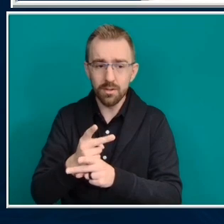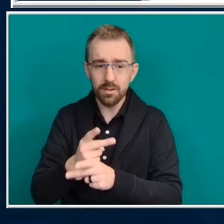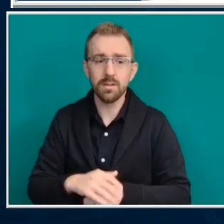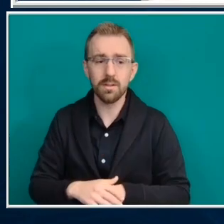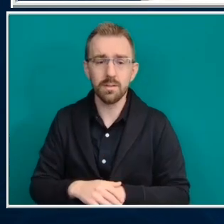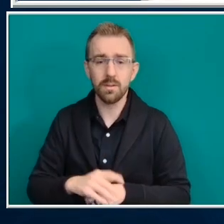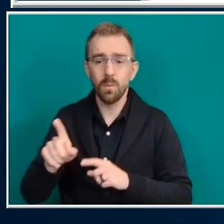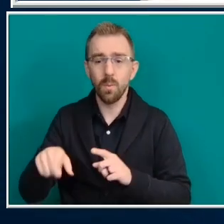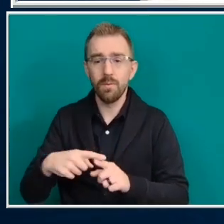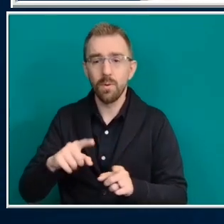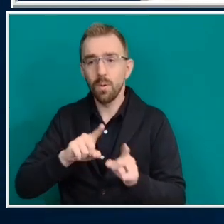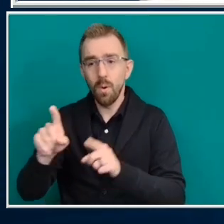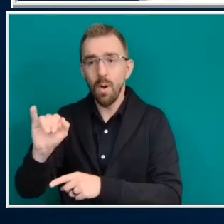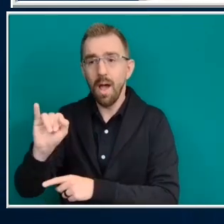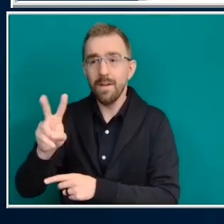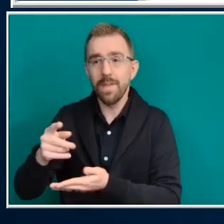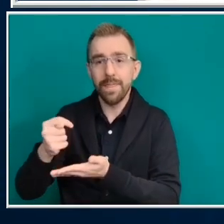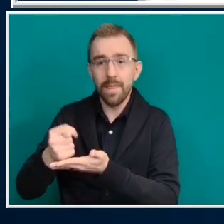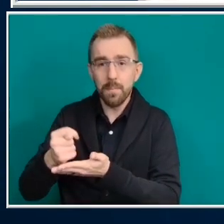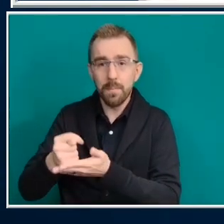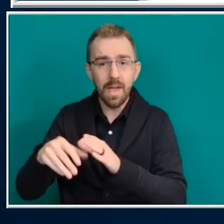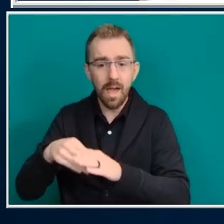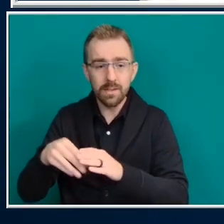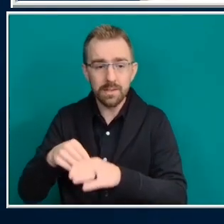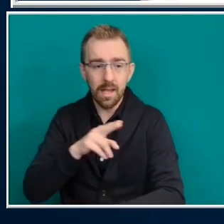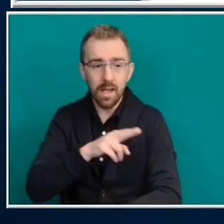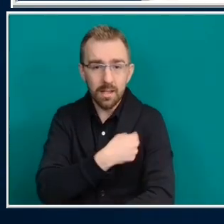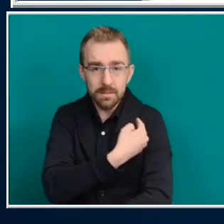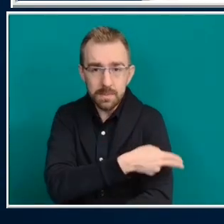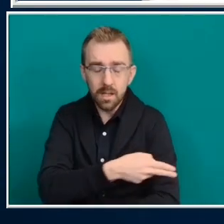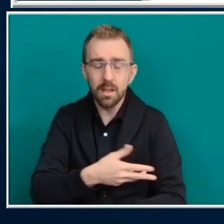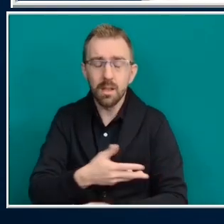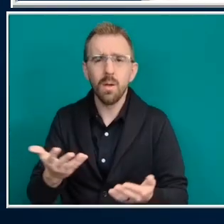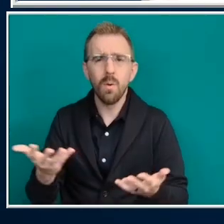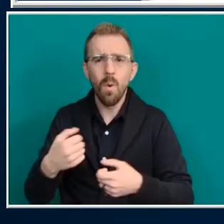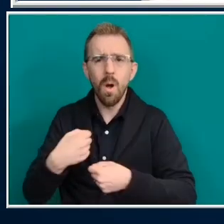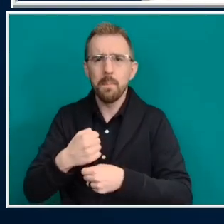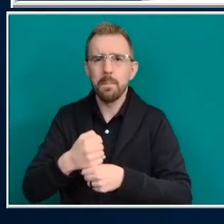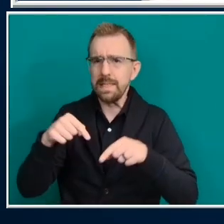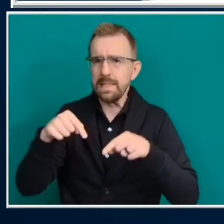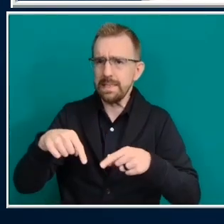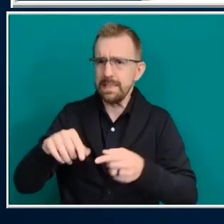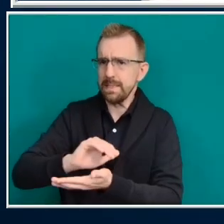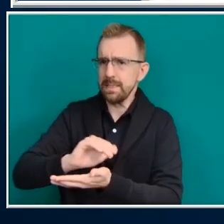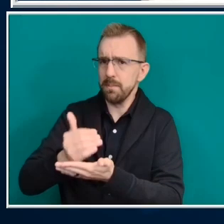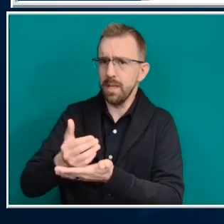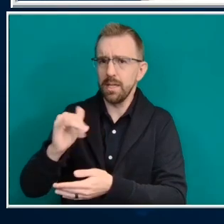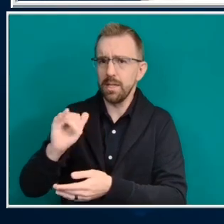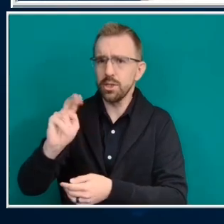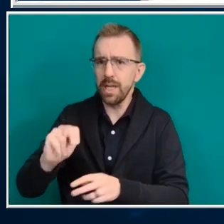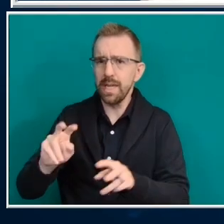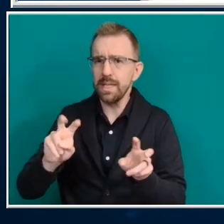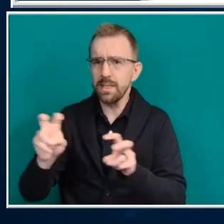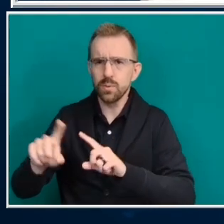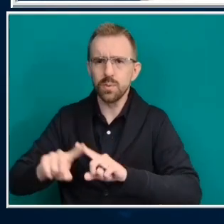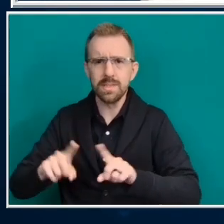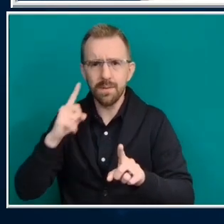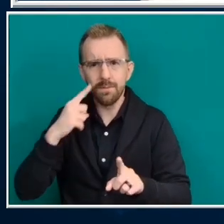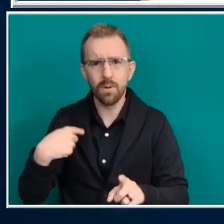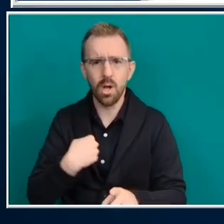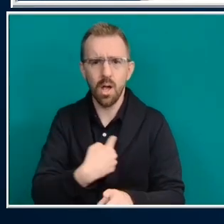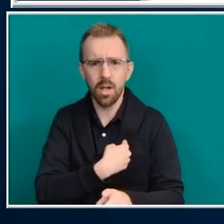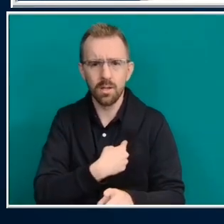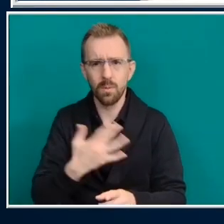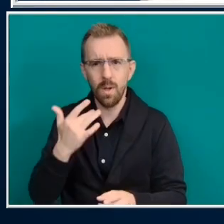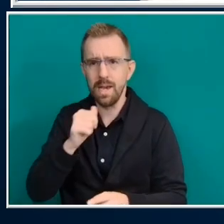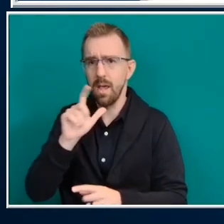IV therapy outside of the hospital. But what makes this supply chain issue so different for us? Why are not only